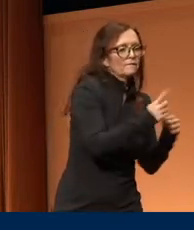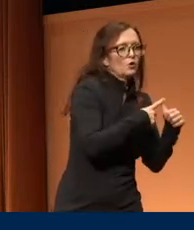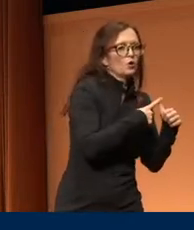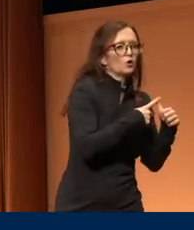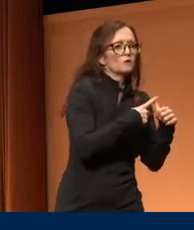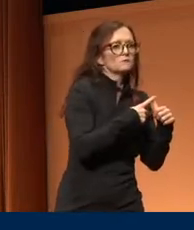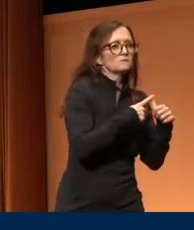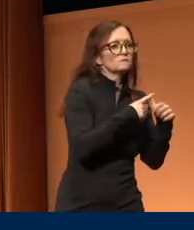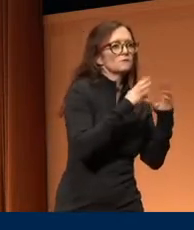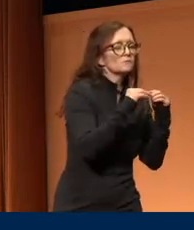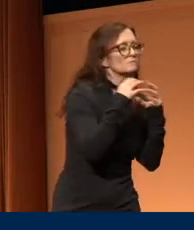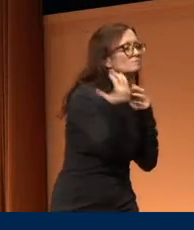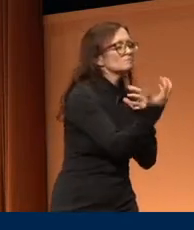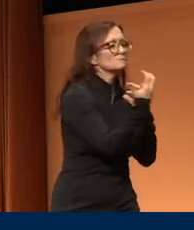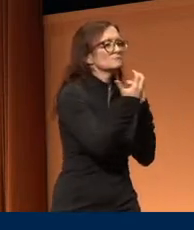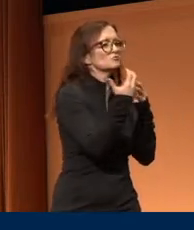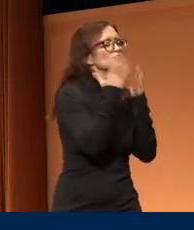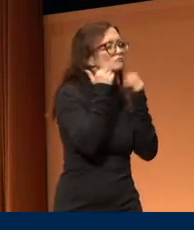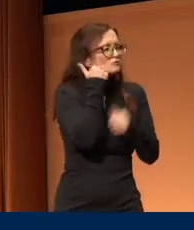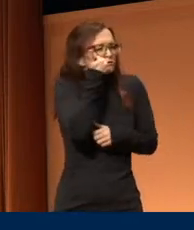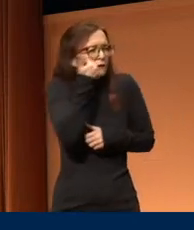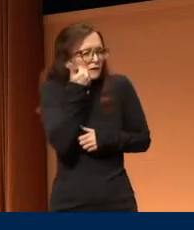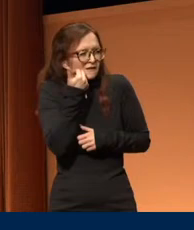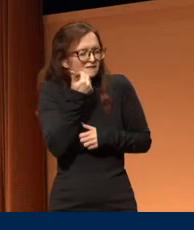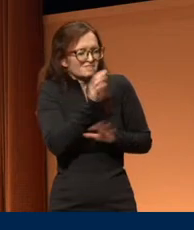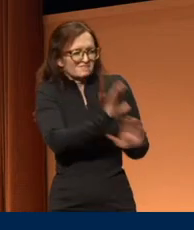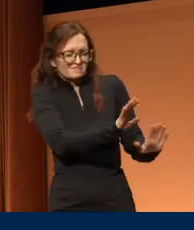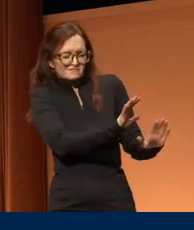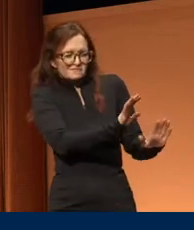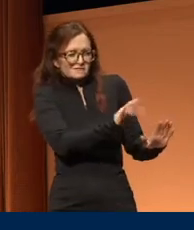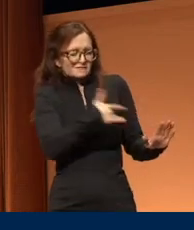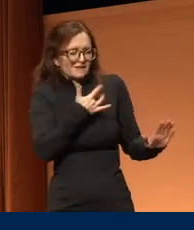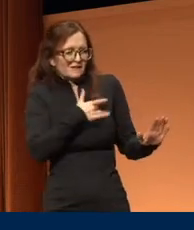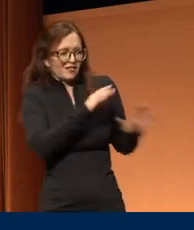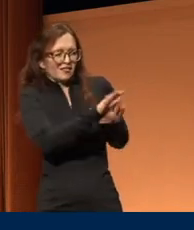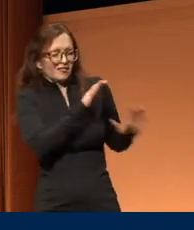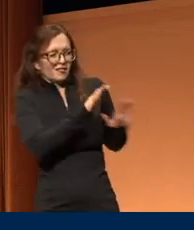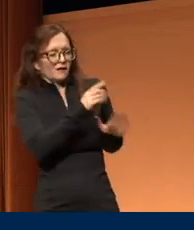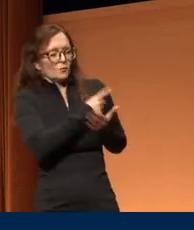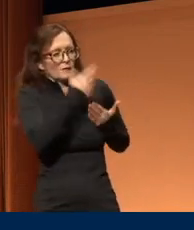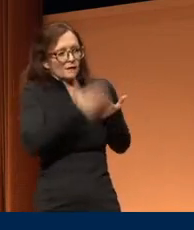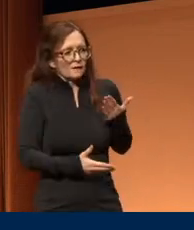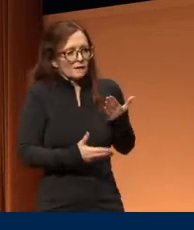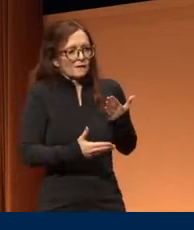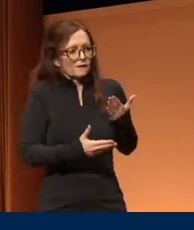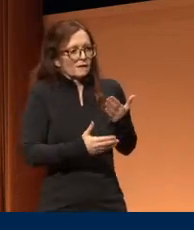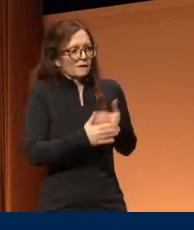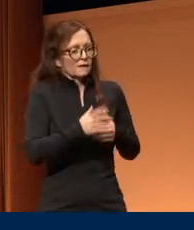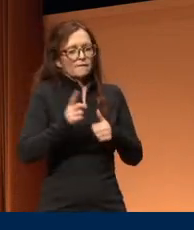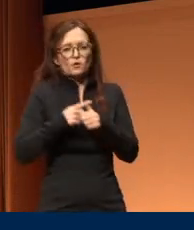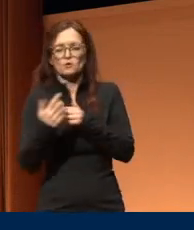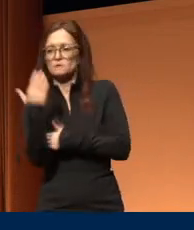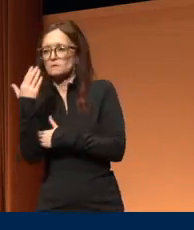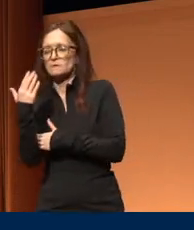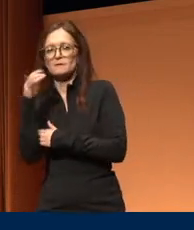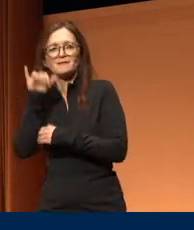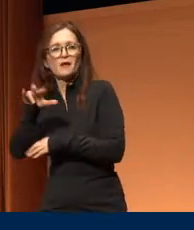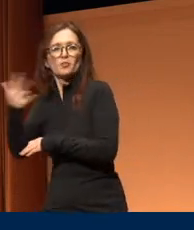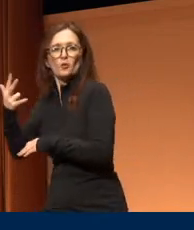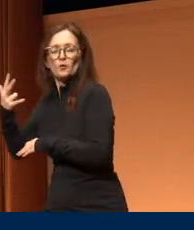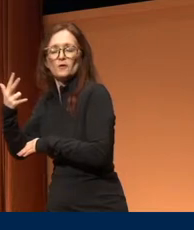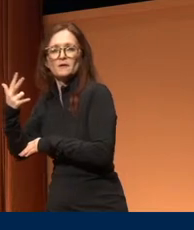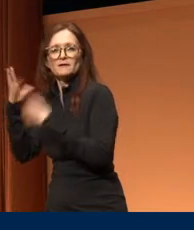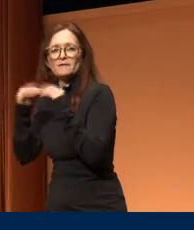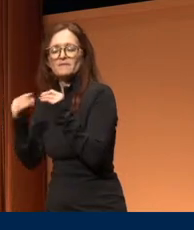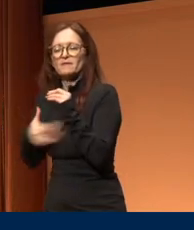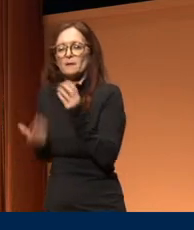people had seemed shy, cautious, and vaguely skeptical throughout the weekend, and the first morning of that third session.